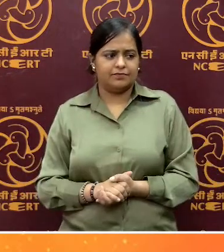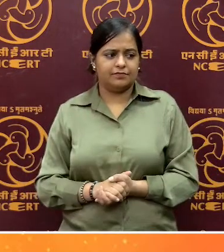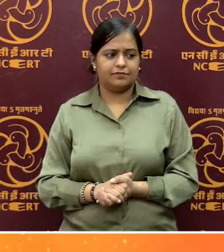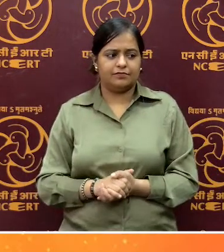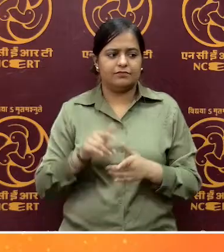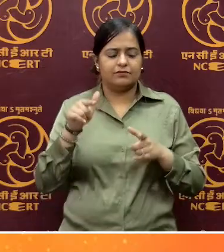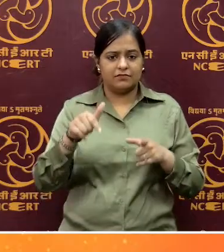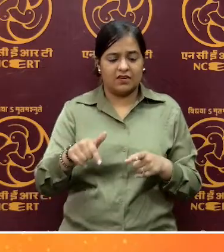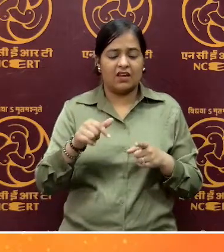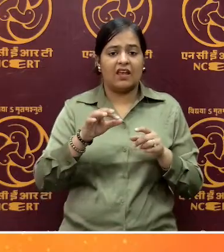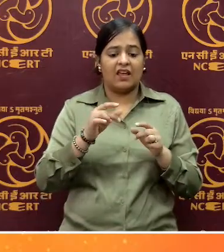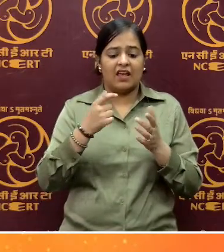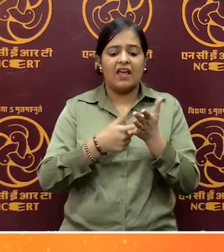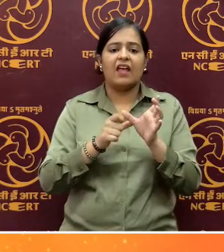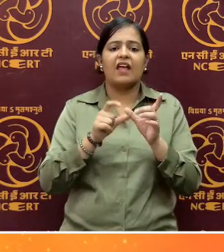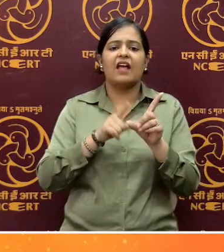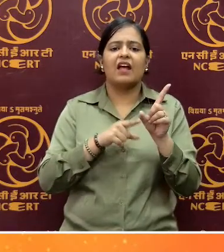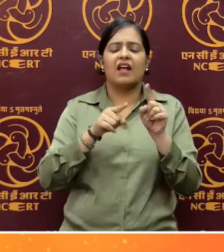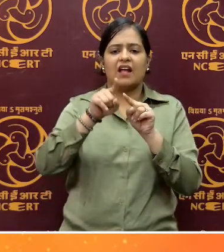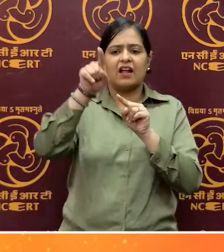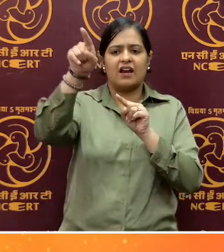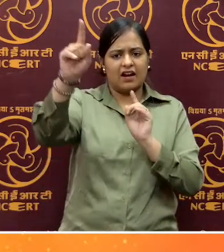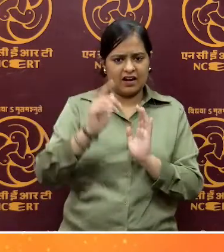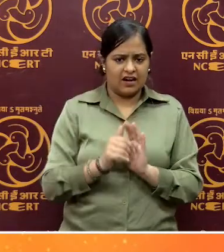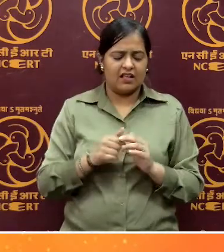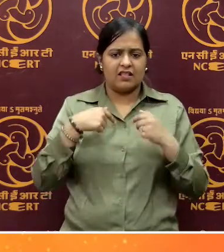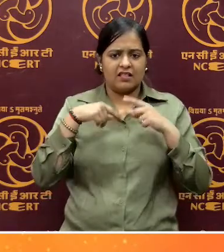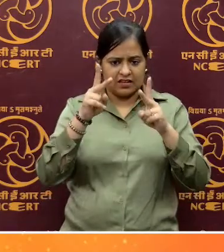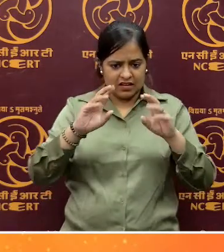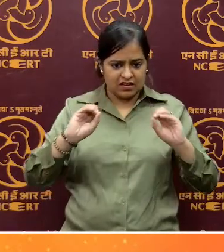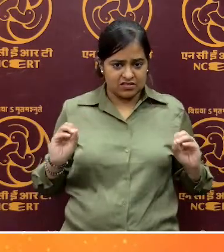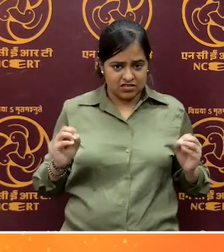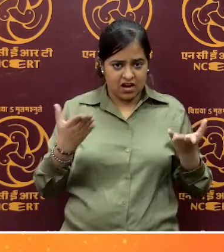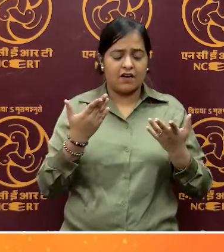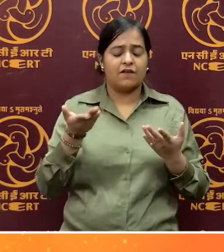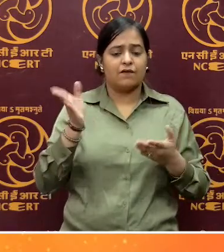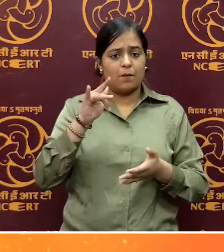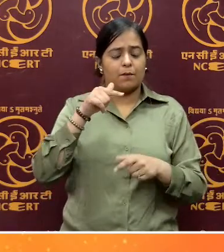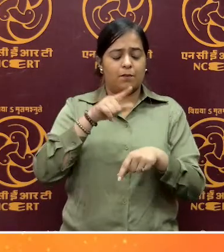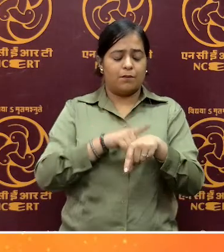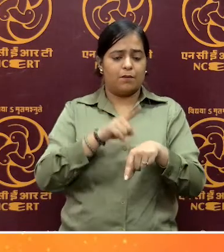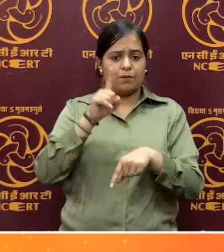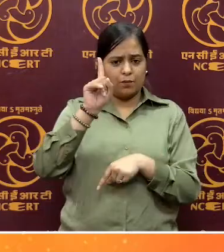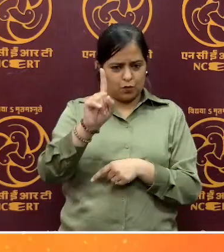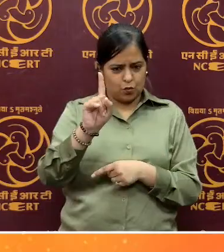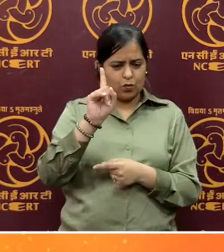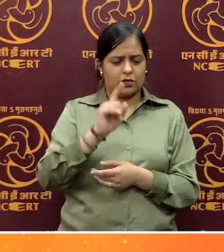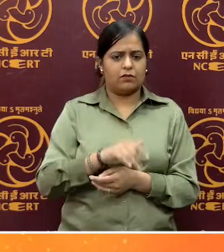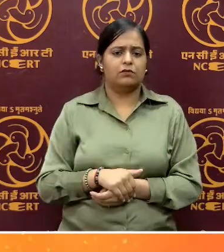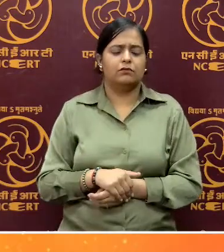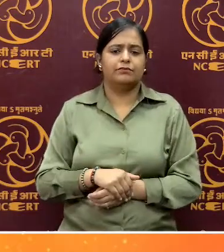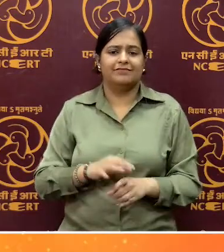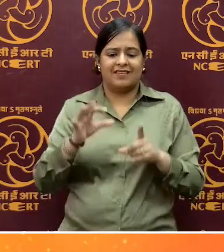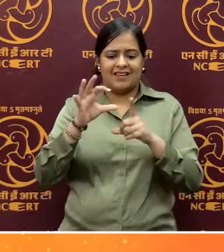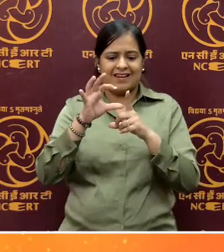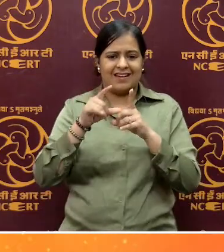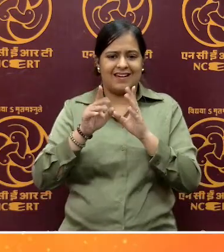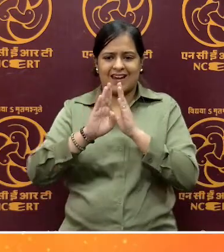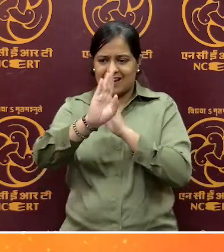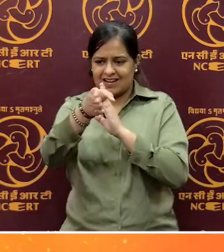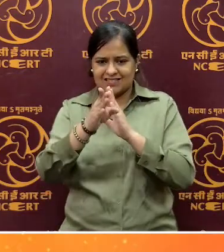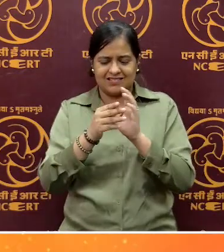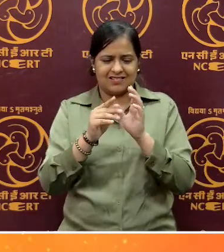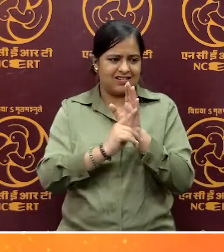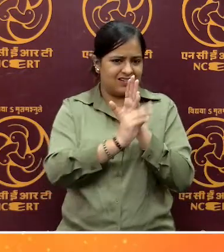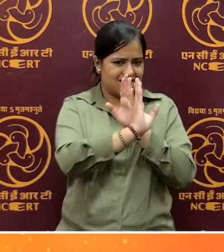a ray. This is a ray which says that it seems to start from one point, it is going in this direction. This one is going in the other